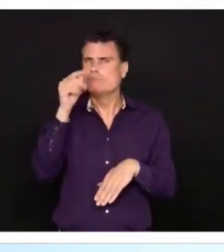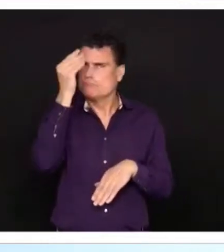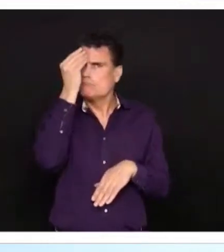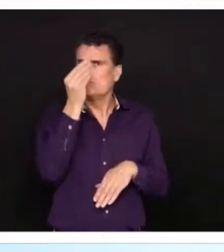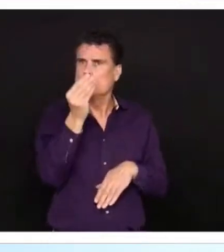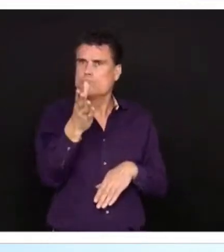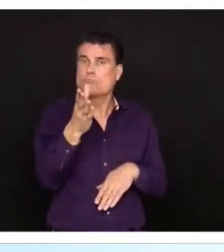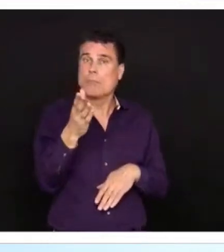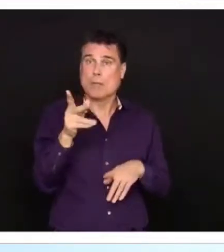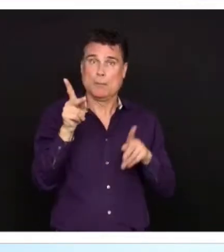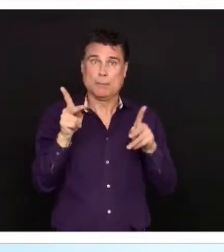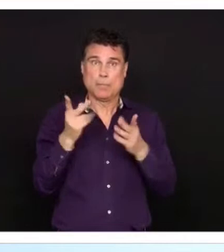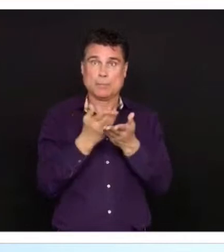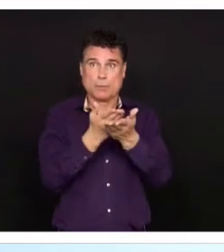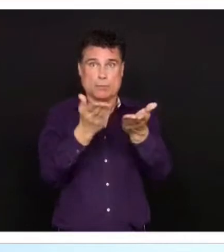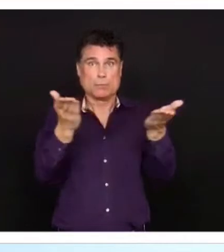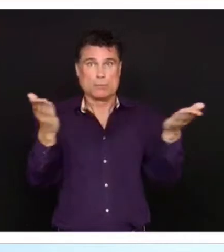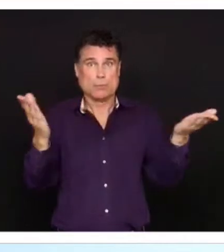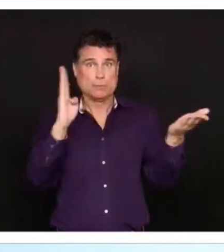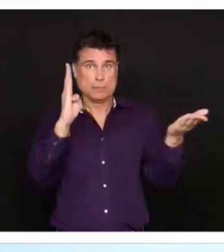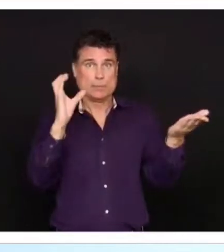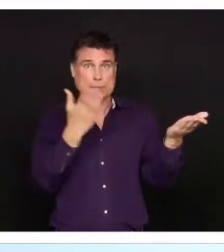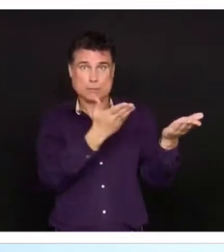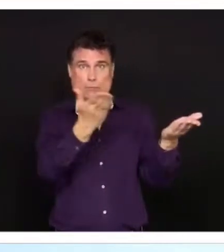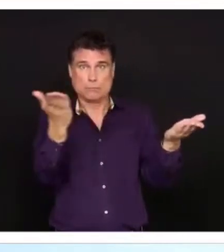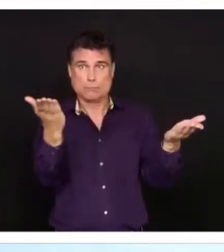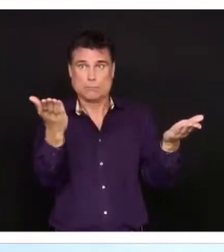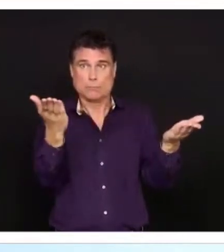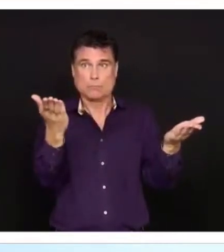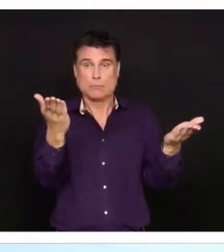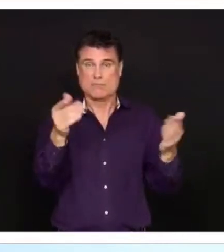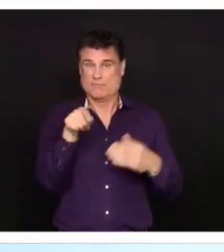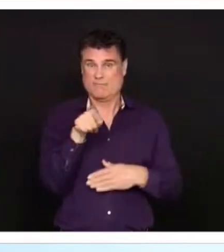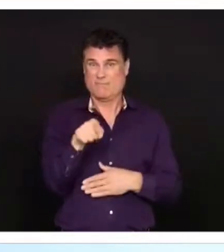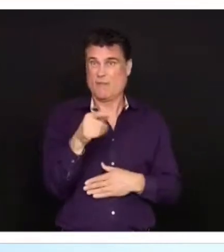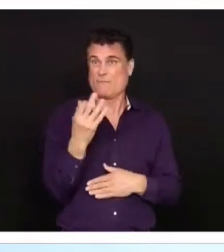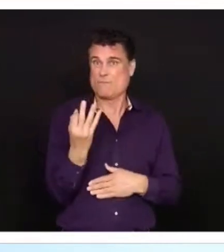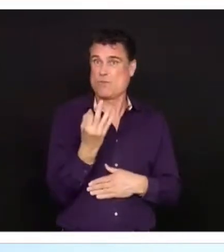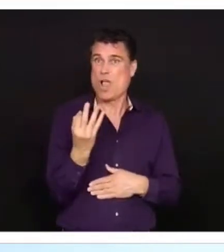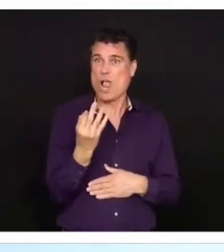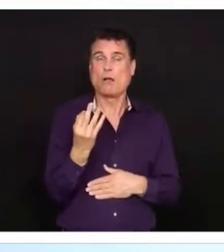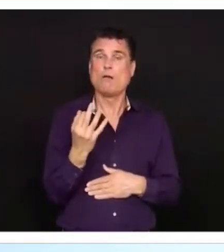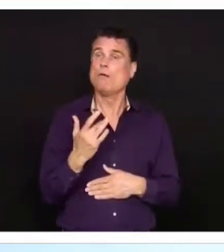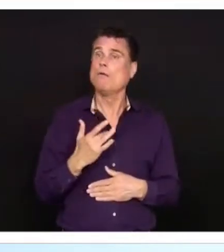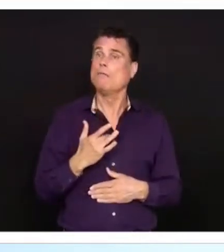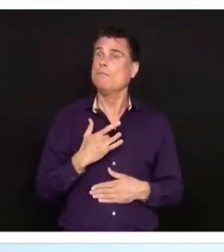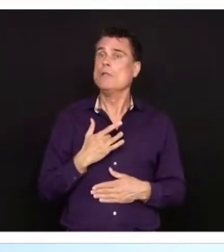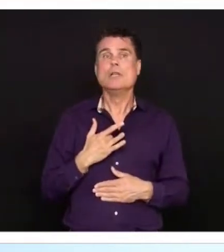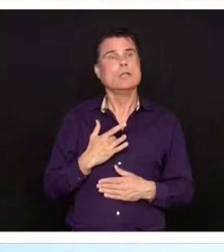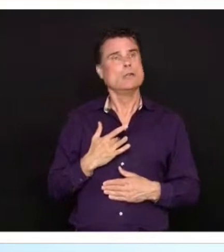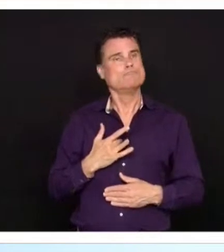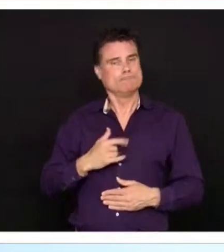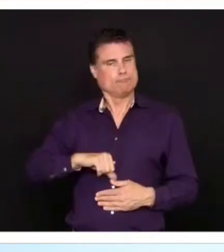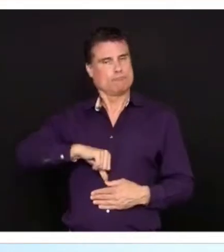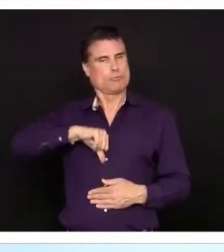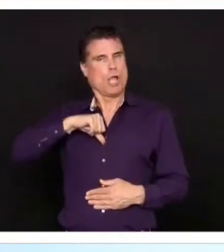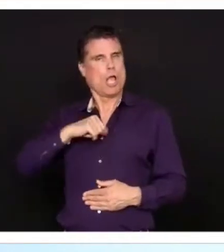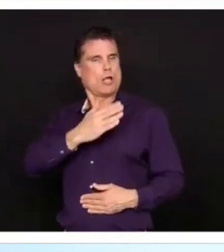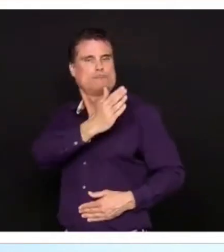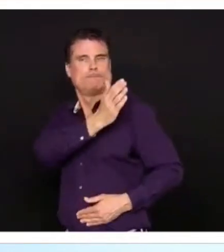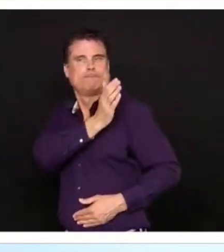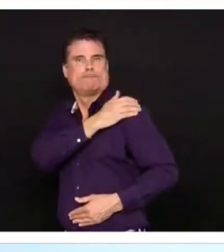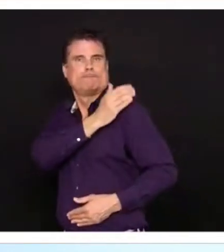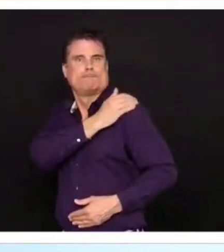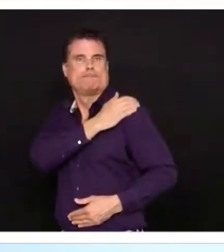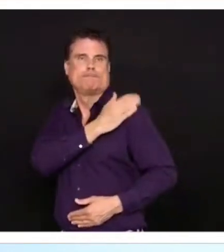to people's efforts that have been shown out in this modeling today? Well, I think that's very